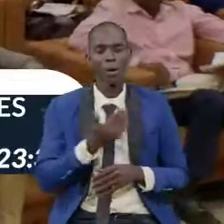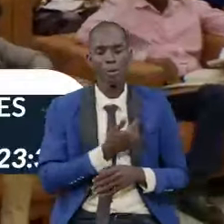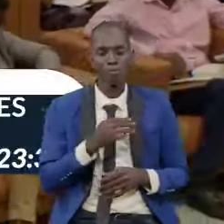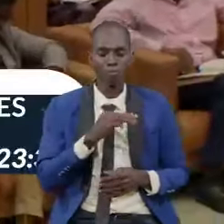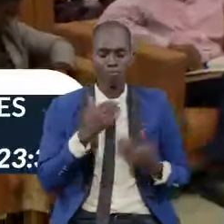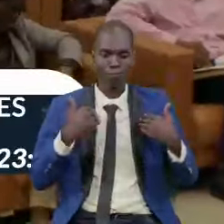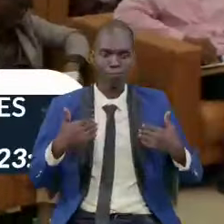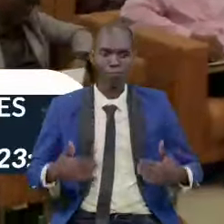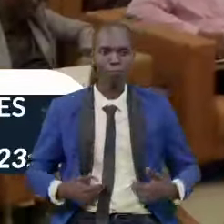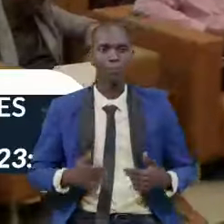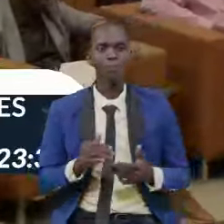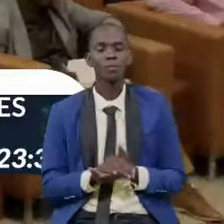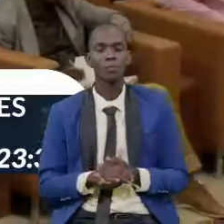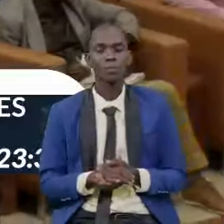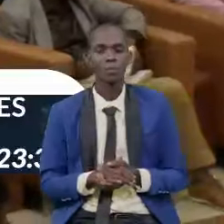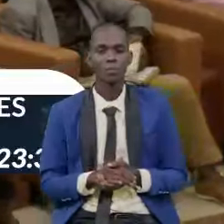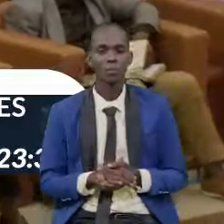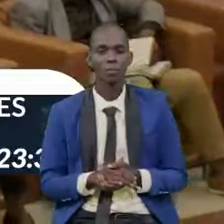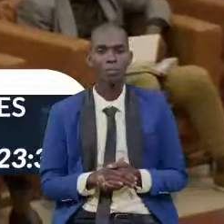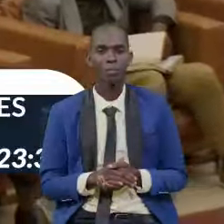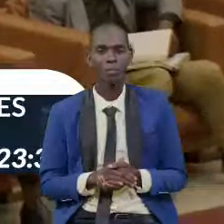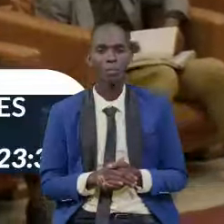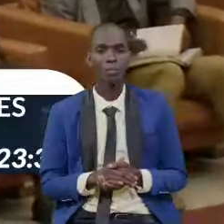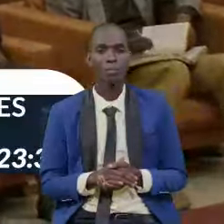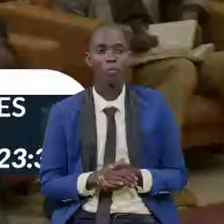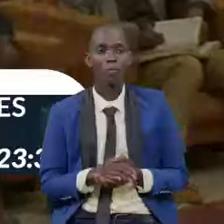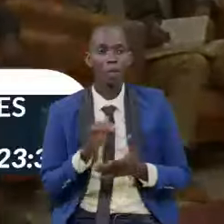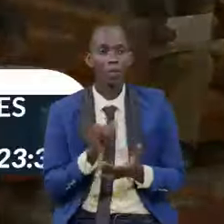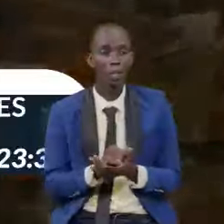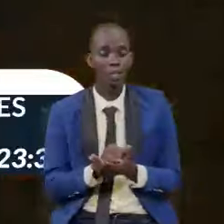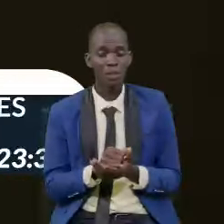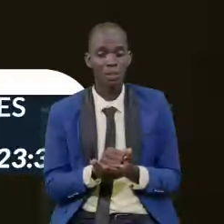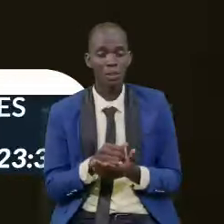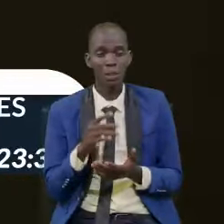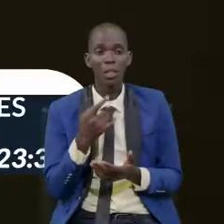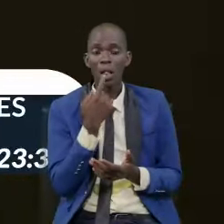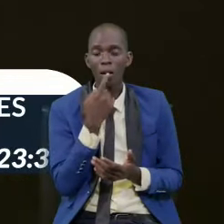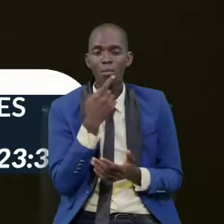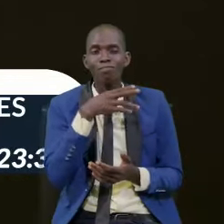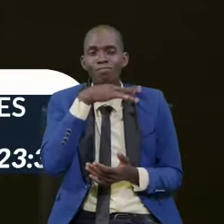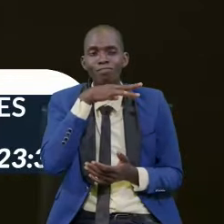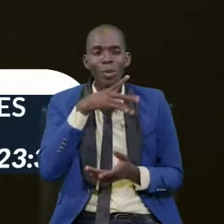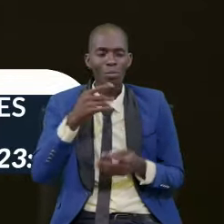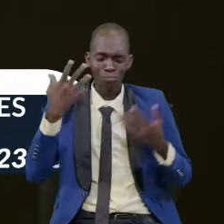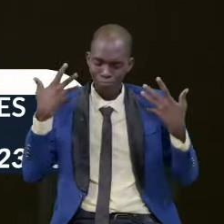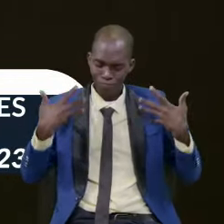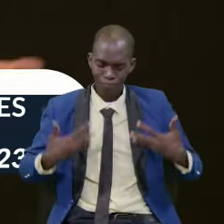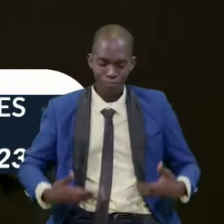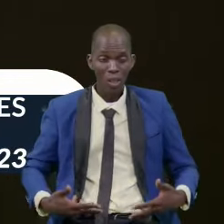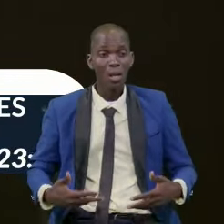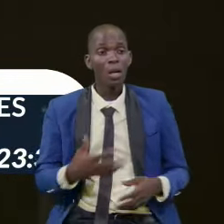our members, that it defileth the whole body,